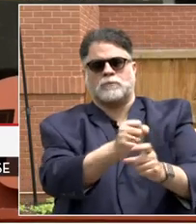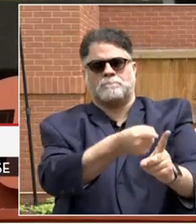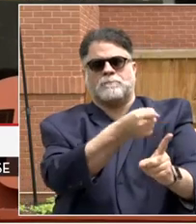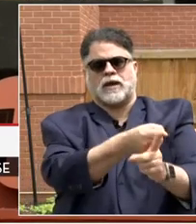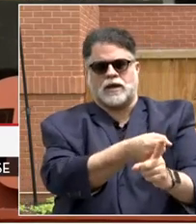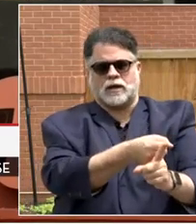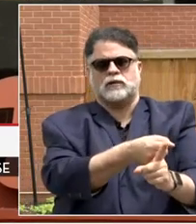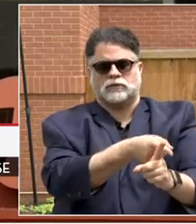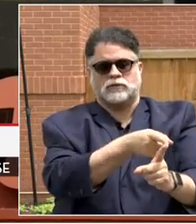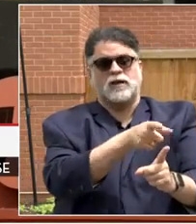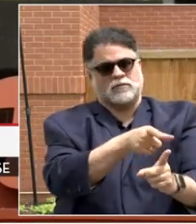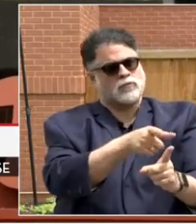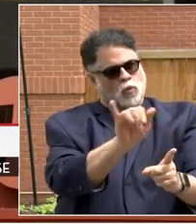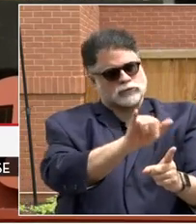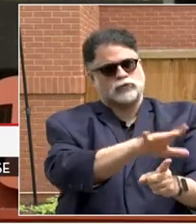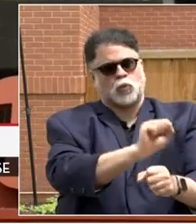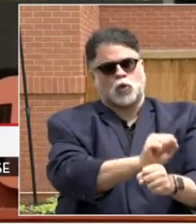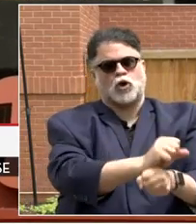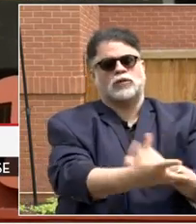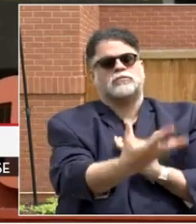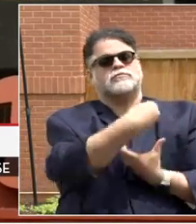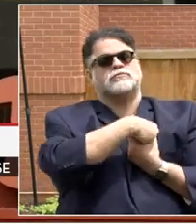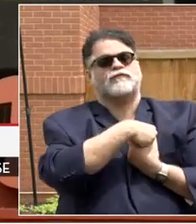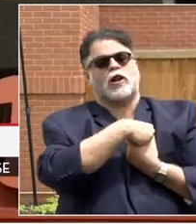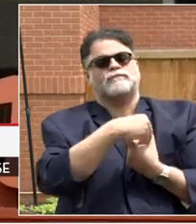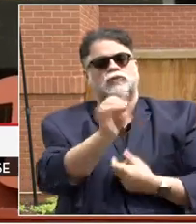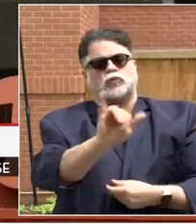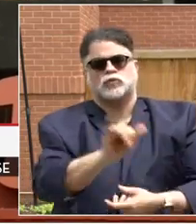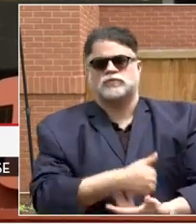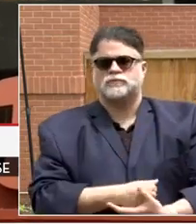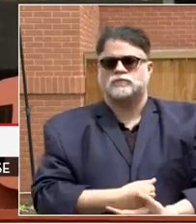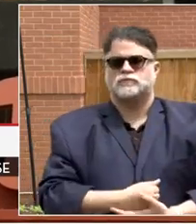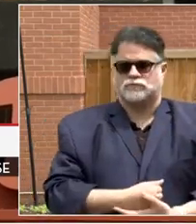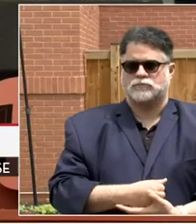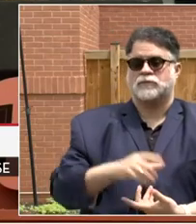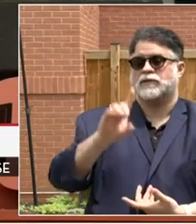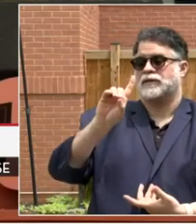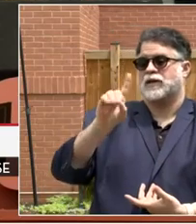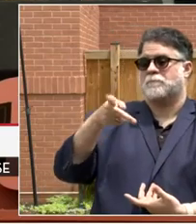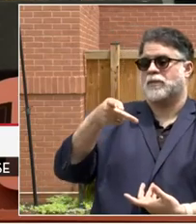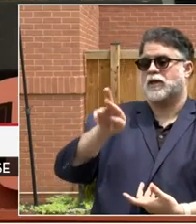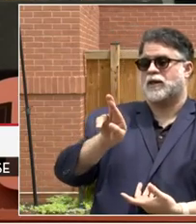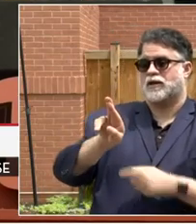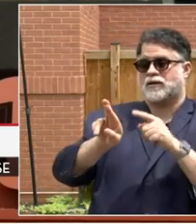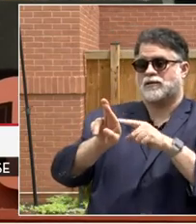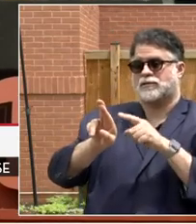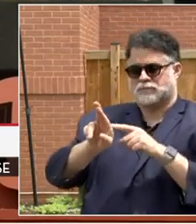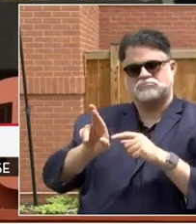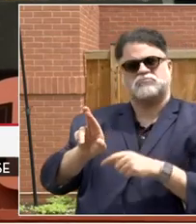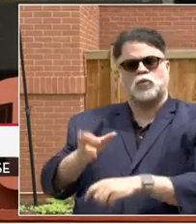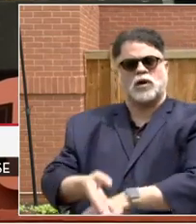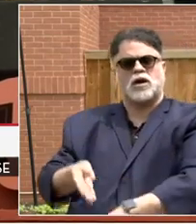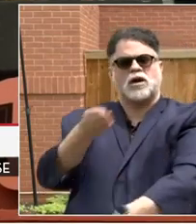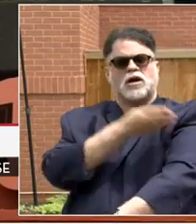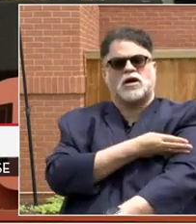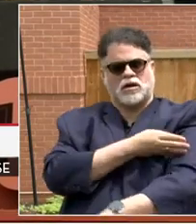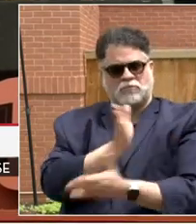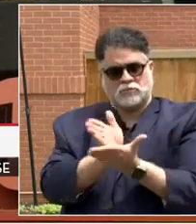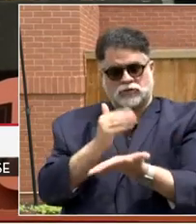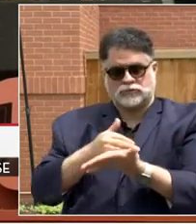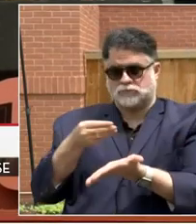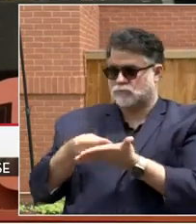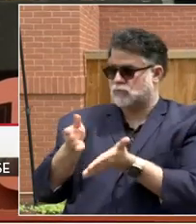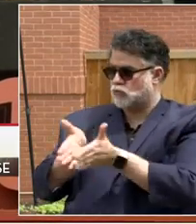touch. DPR also came in with a pretty enhanced budget request that I approved